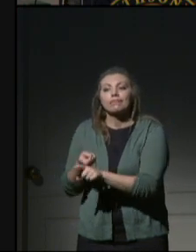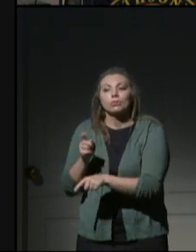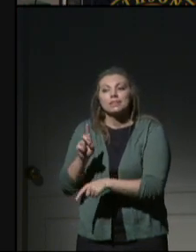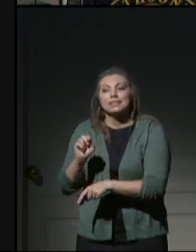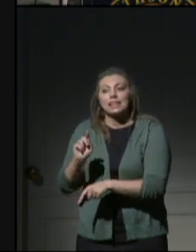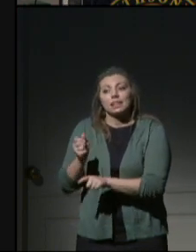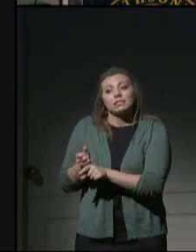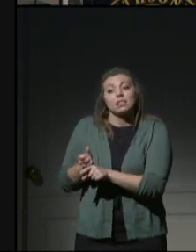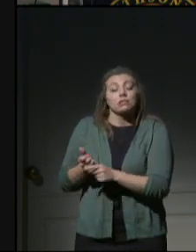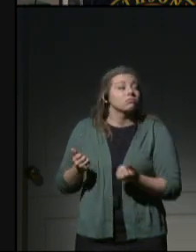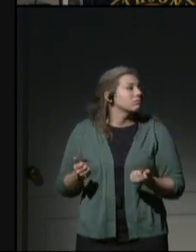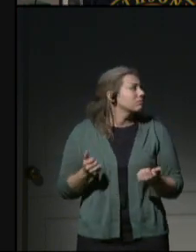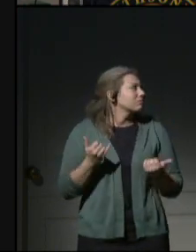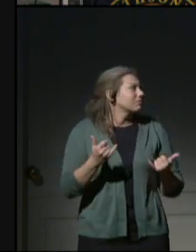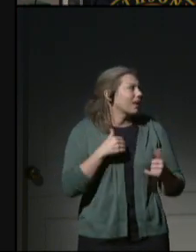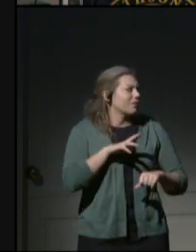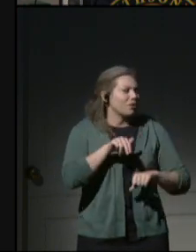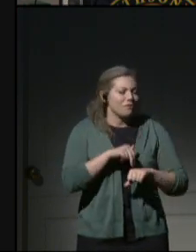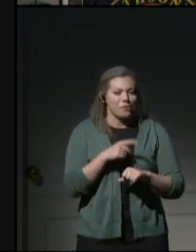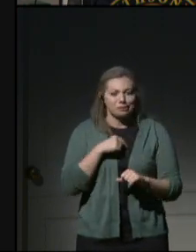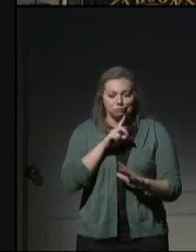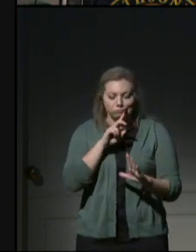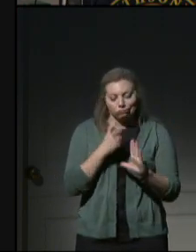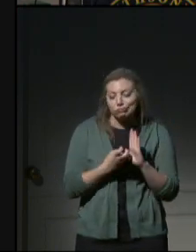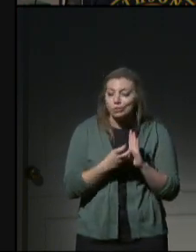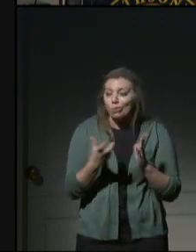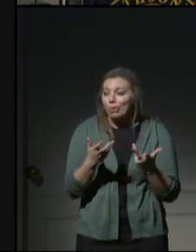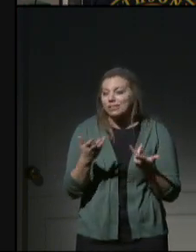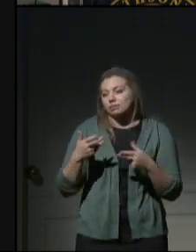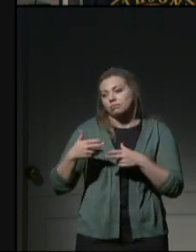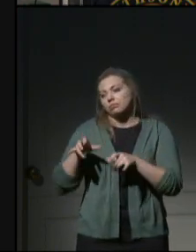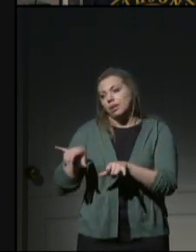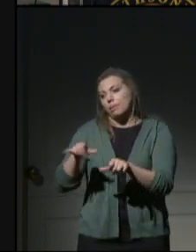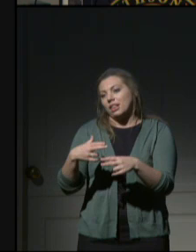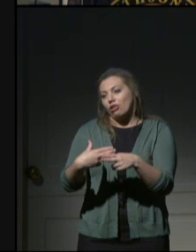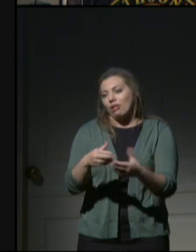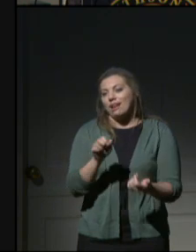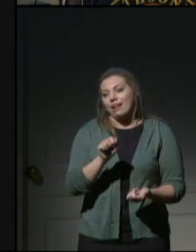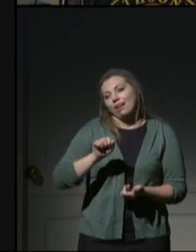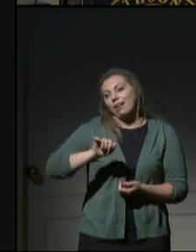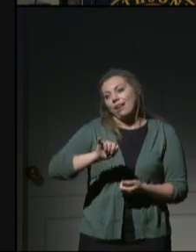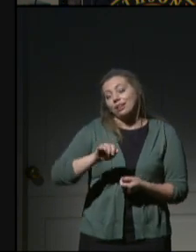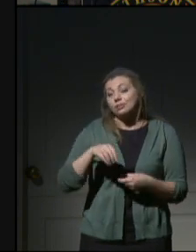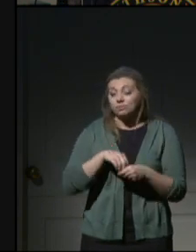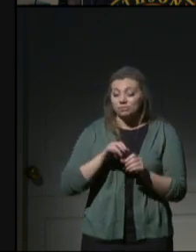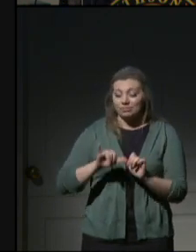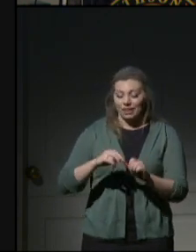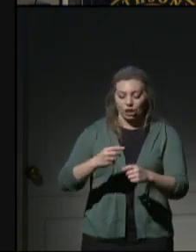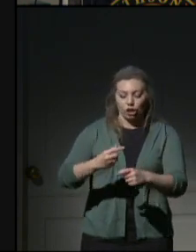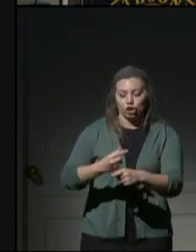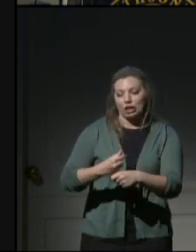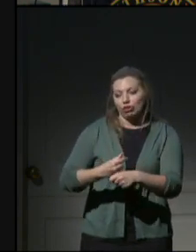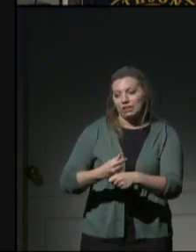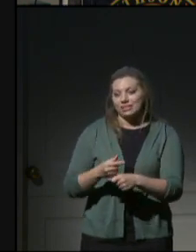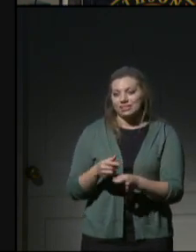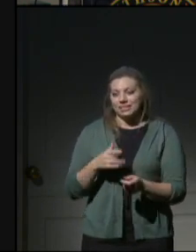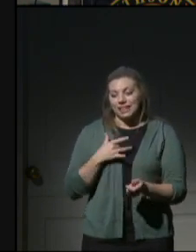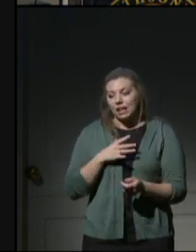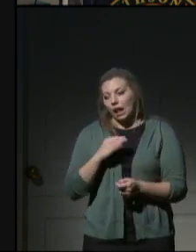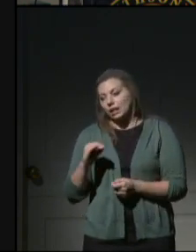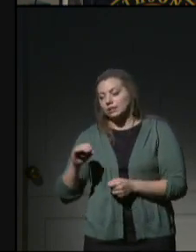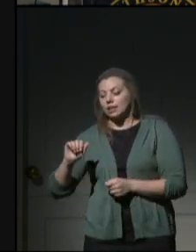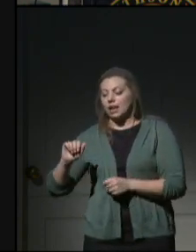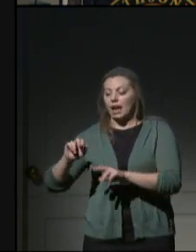course, nowadays I'm dabbling a lot with what's commonly called AI. So in the generative sense and in the analytical